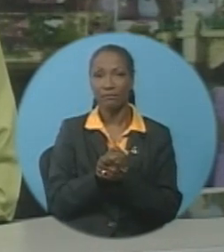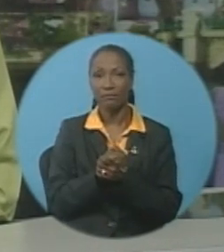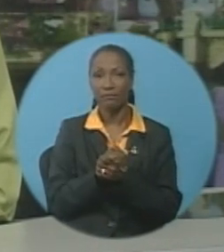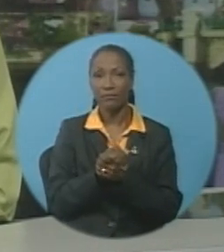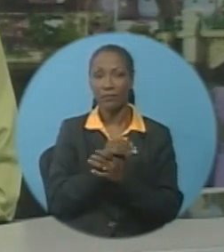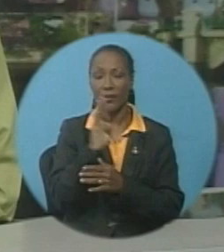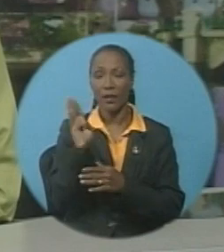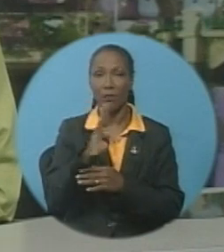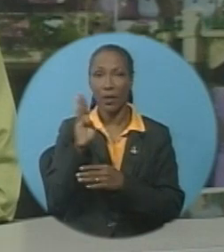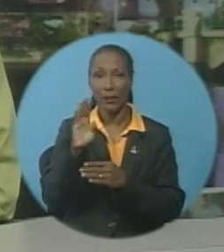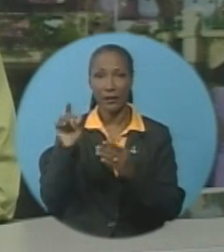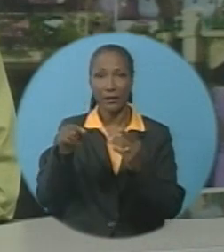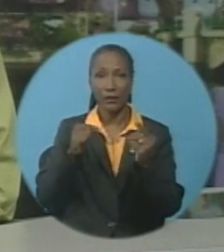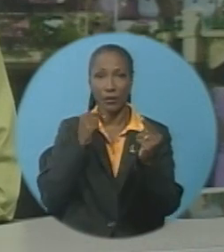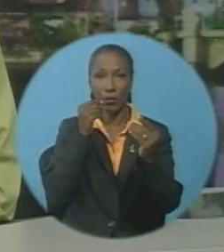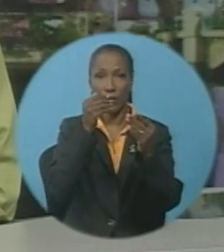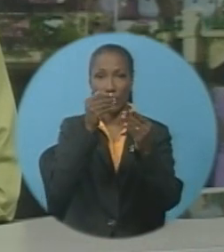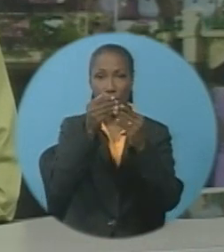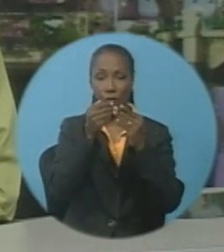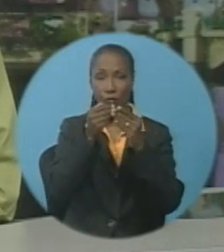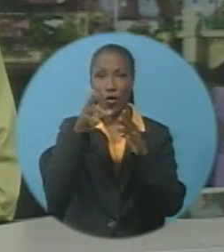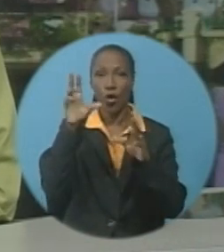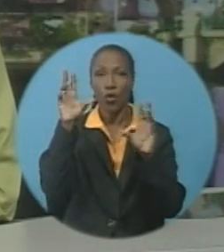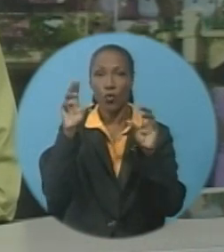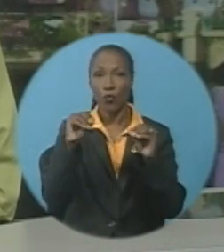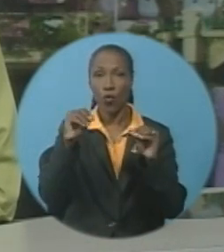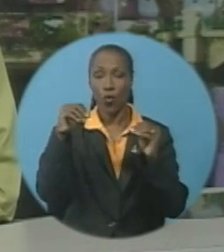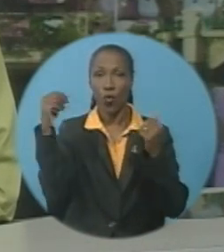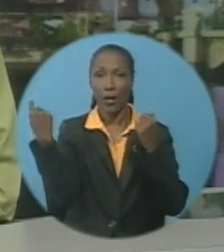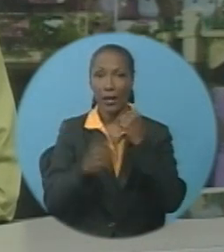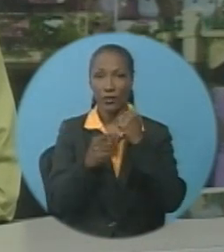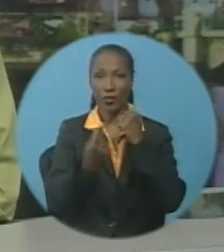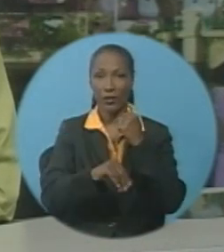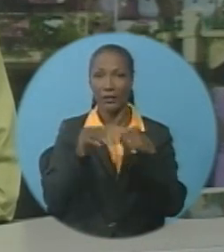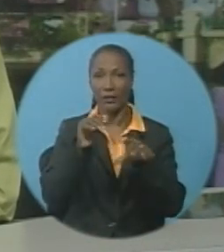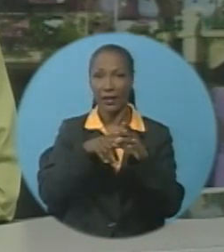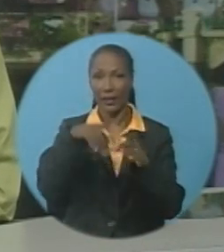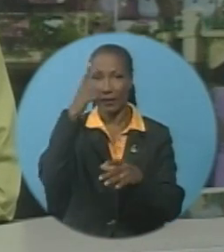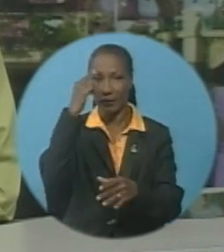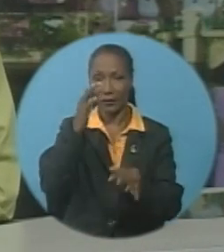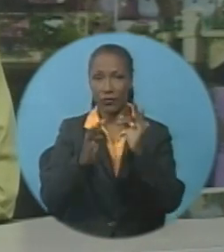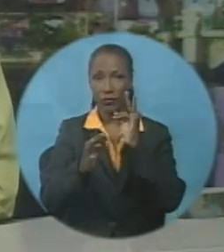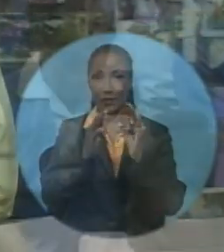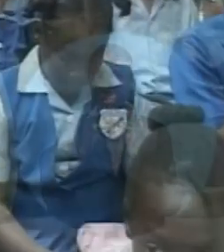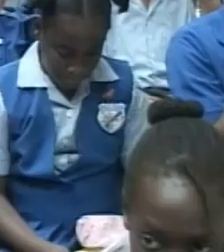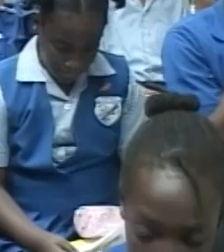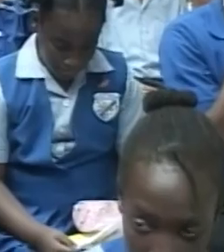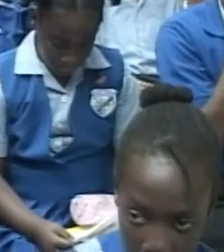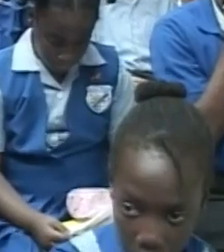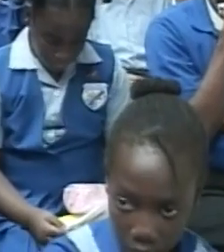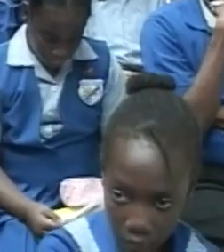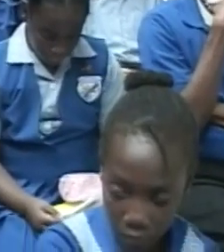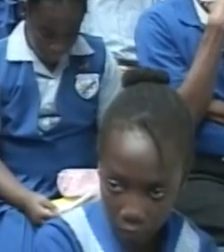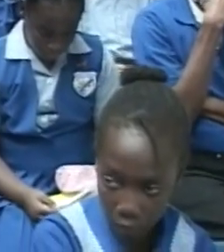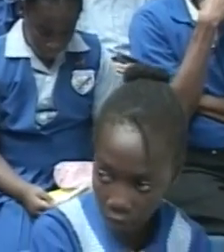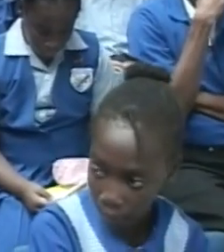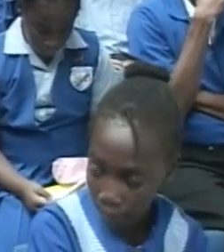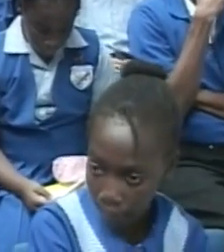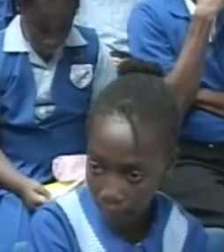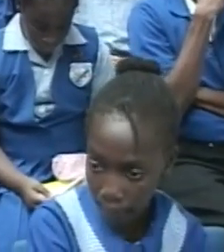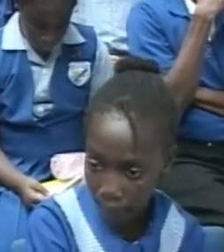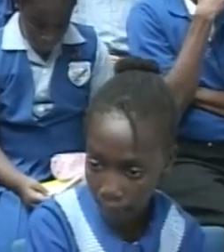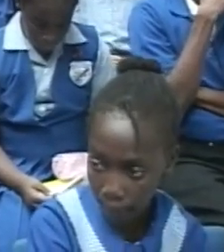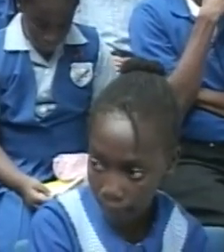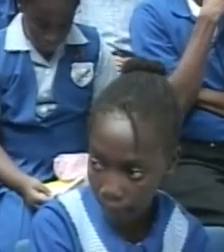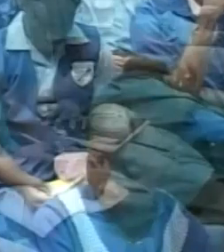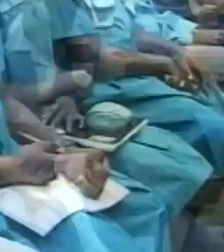Barbados is moving towards elimination of corporal punishment in the juvenile justice system. This disclosure from Attorney General Adriel